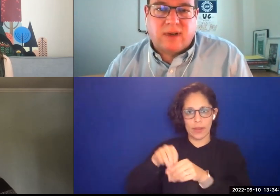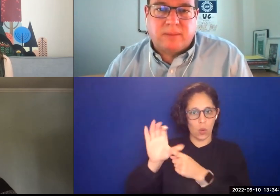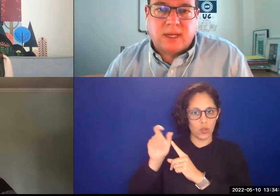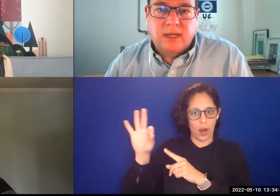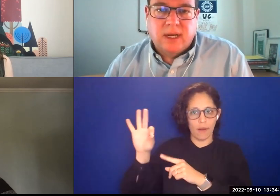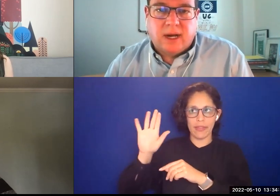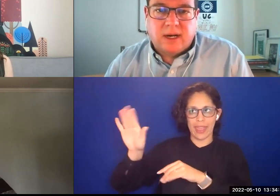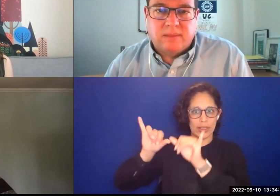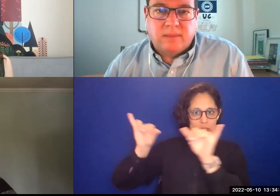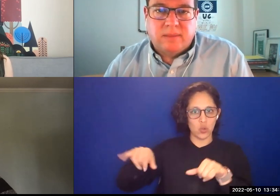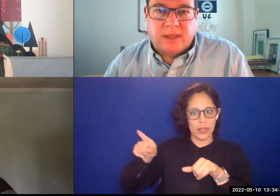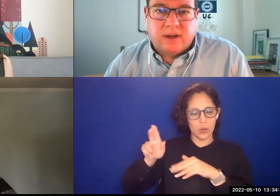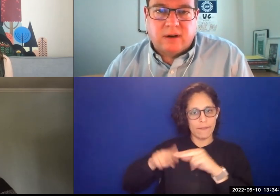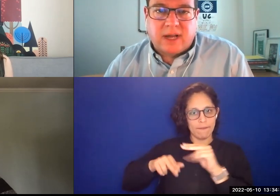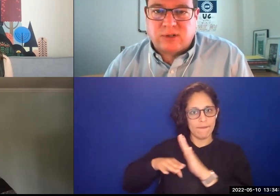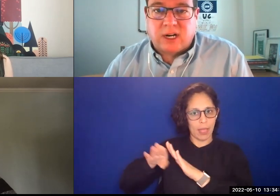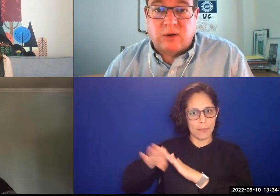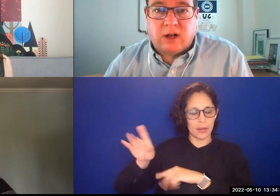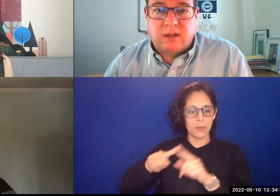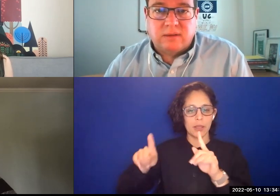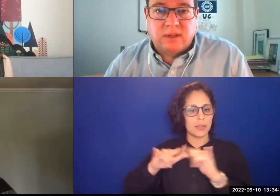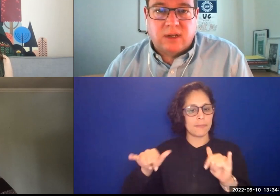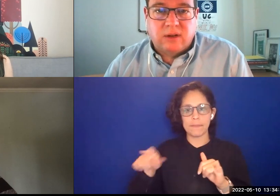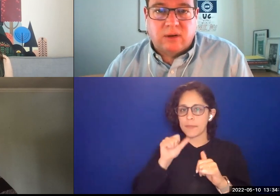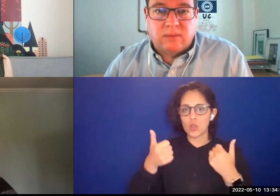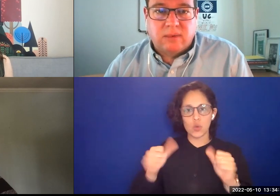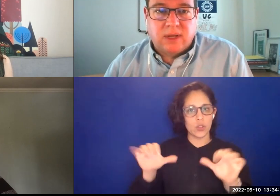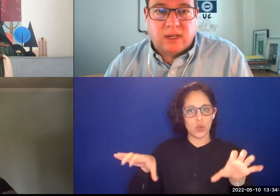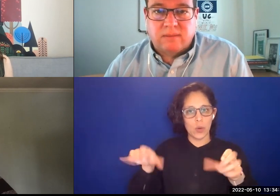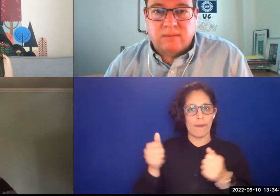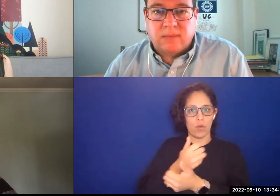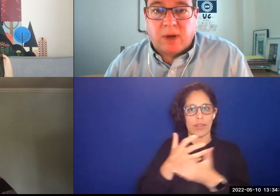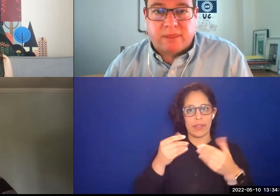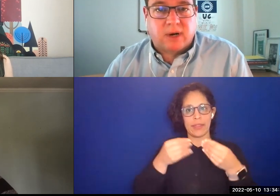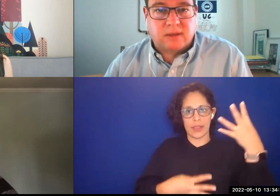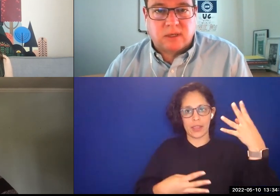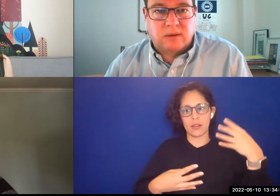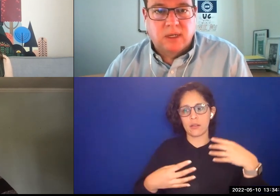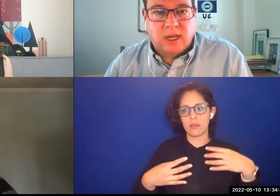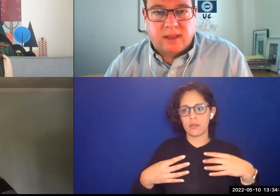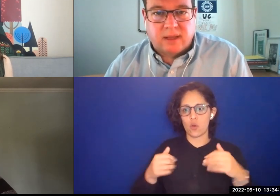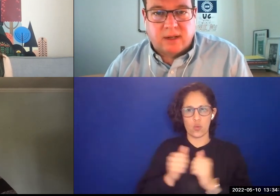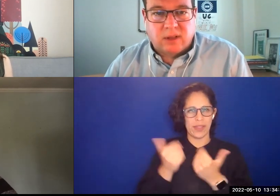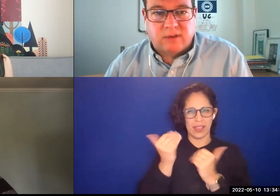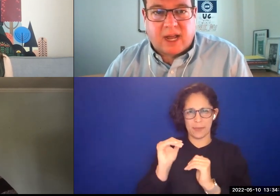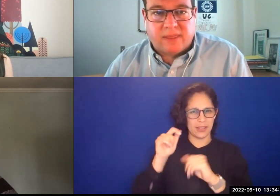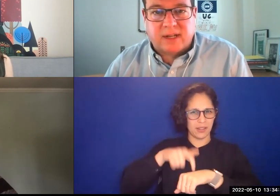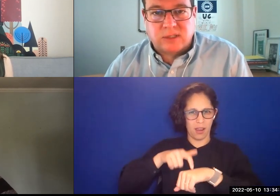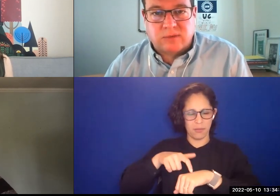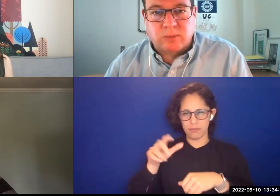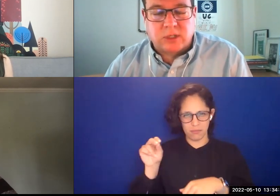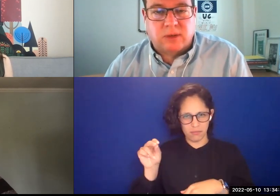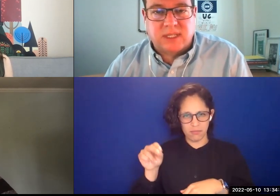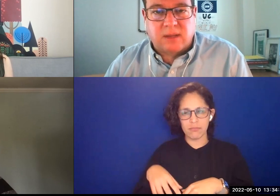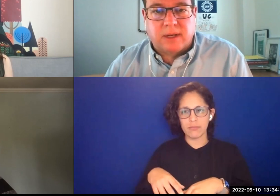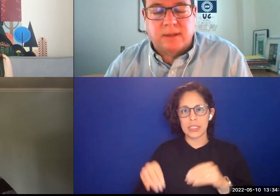that they're developing, but they're not trying to do it all in a month, right? So and you live or die on that. So